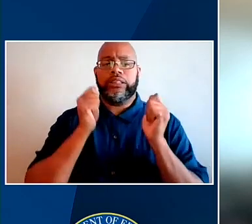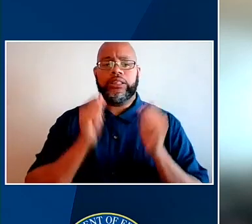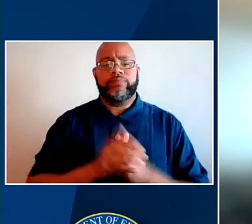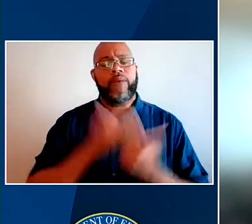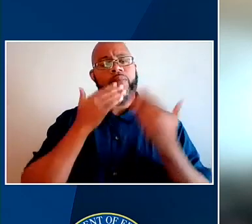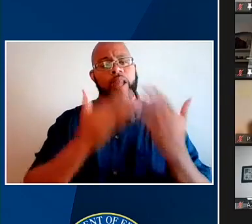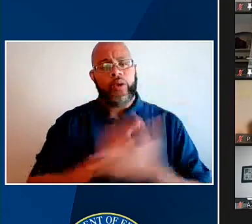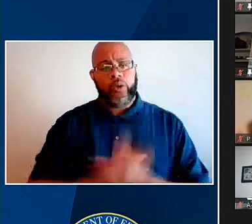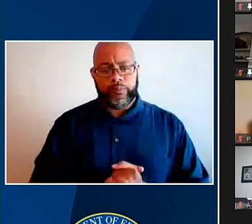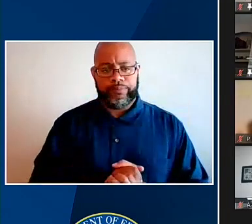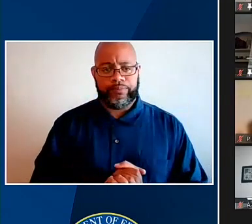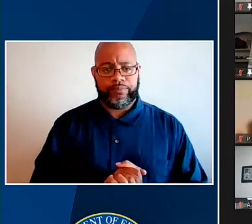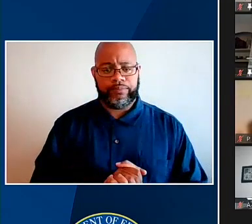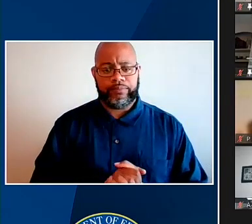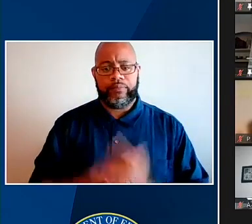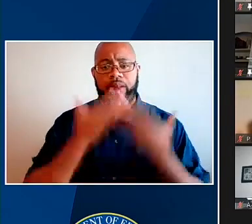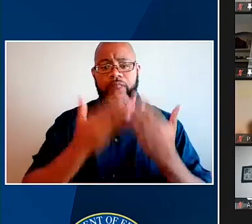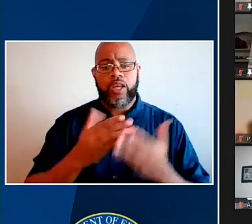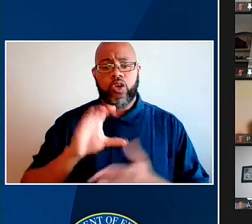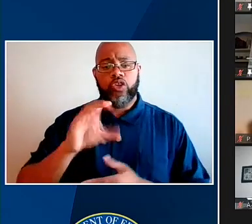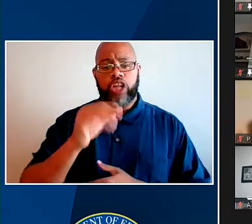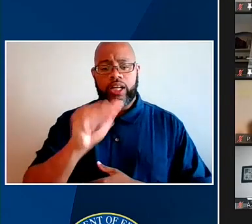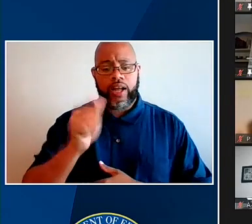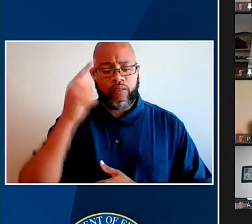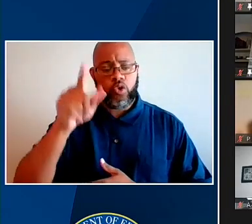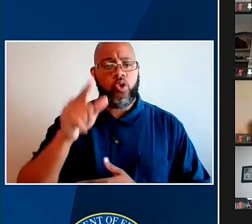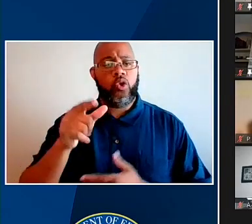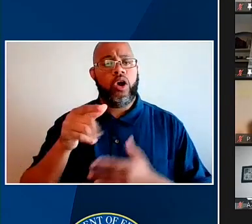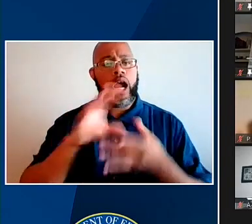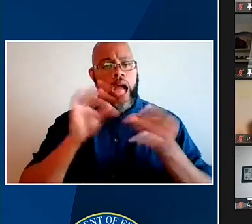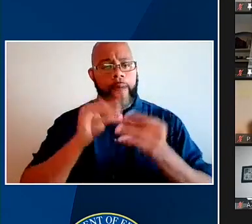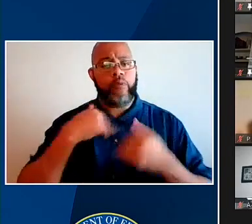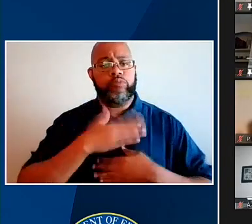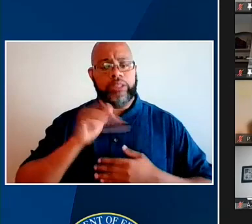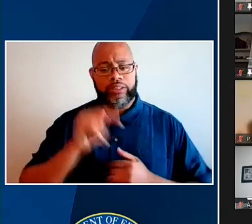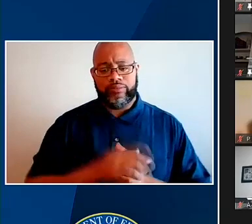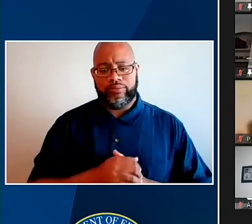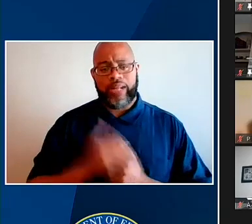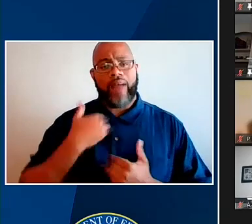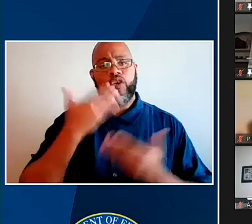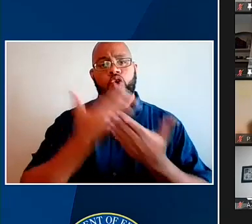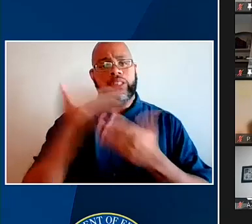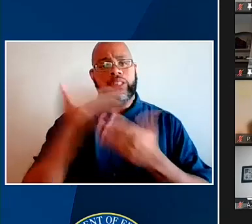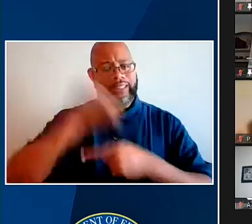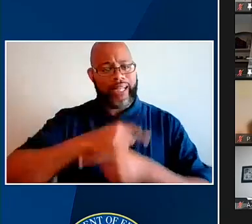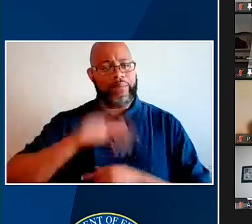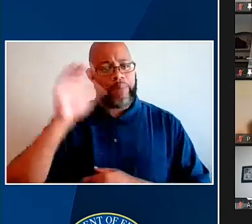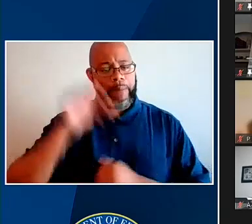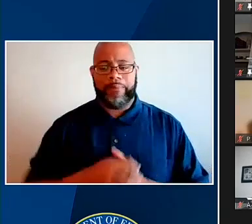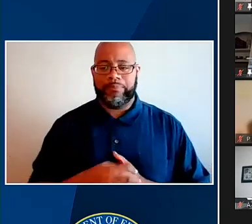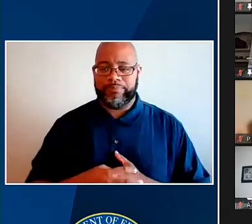you. Thank you, China, for your comment. We appreciate it. Absolutely. Have a great day. You too.